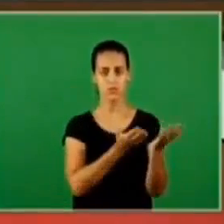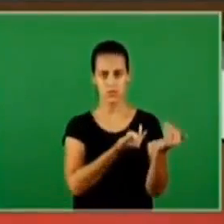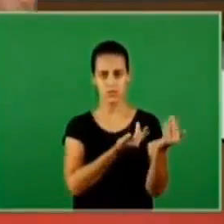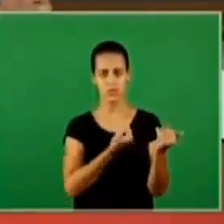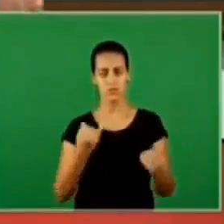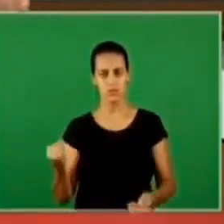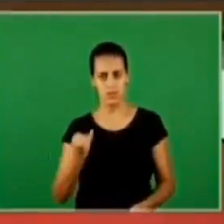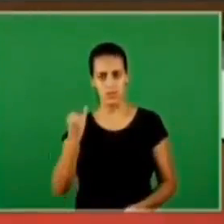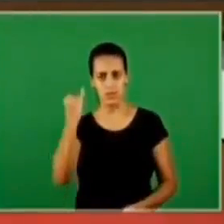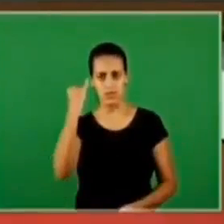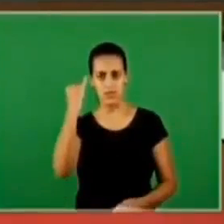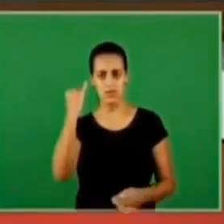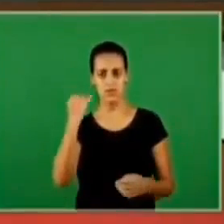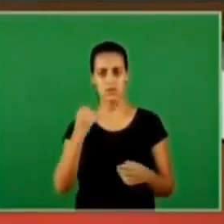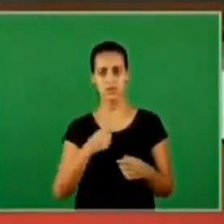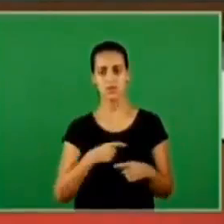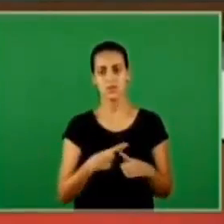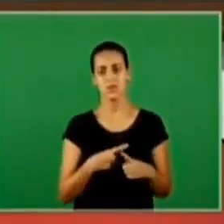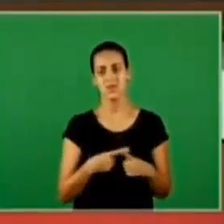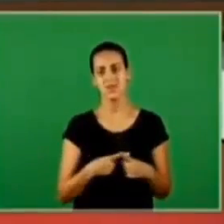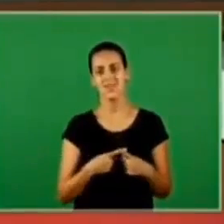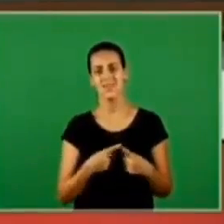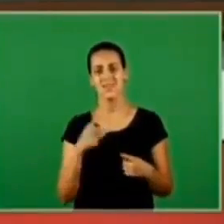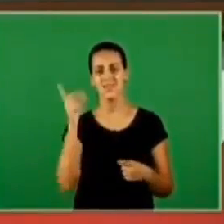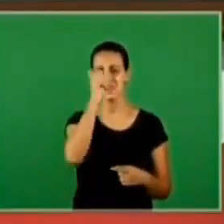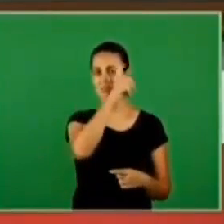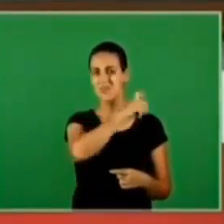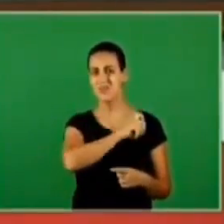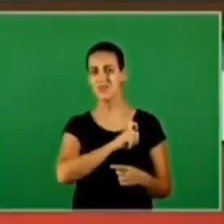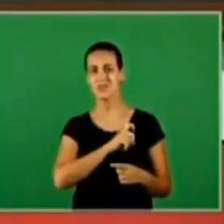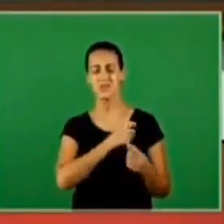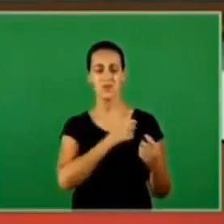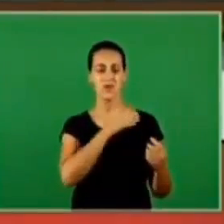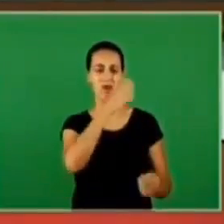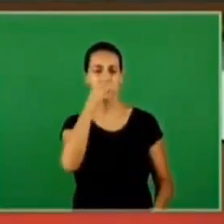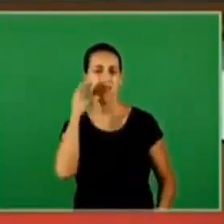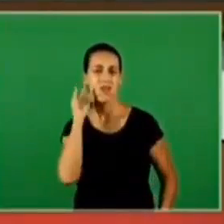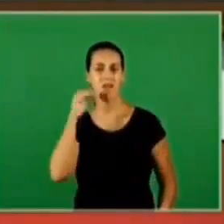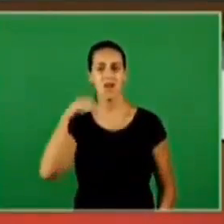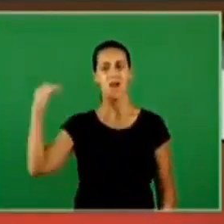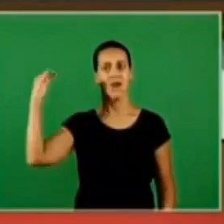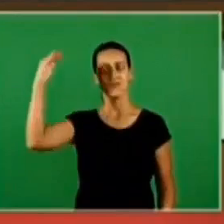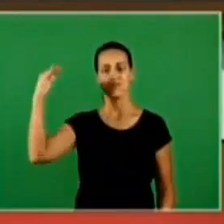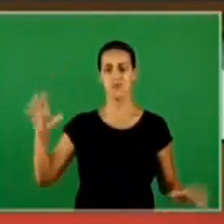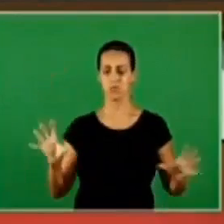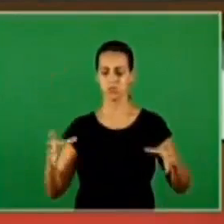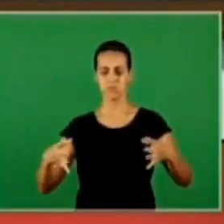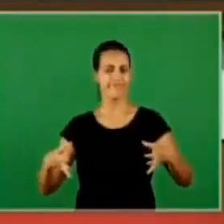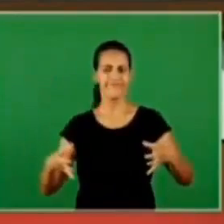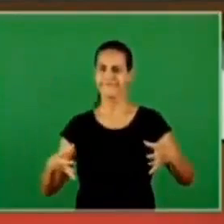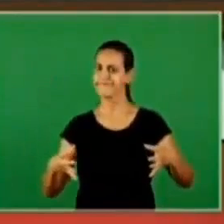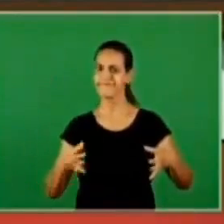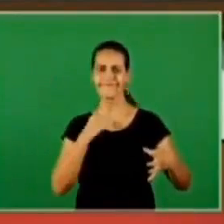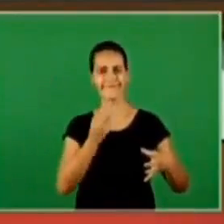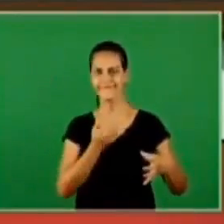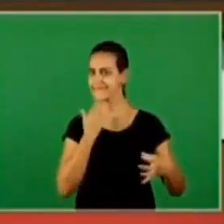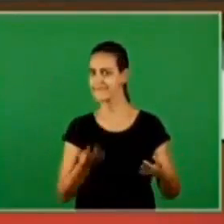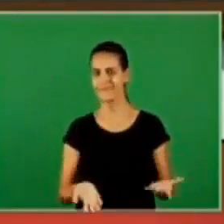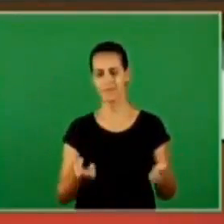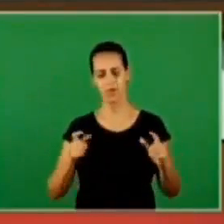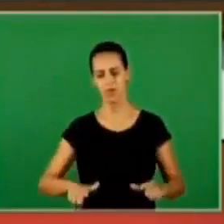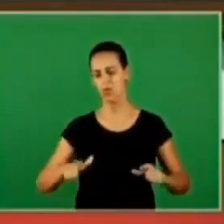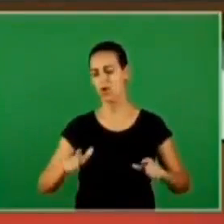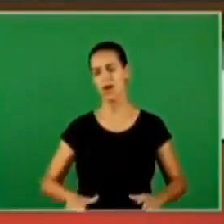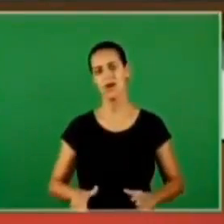possible to place youth, adults, and adolescents all together. We don't have room for such a